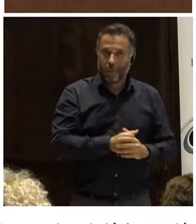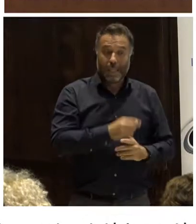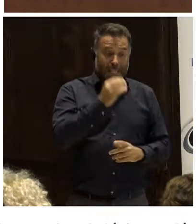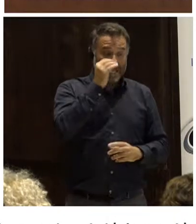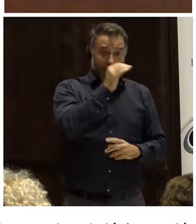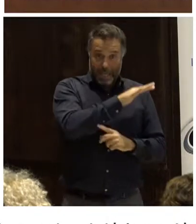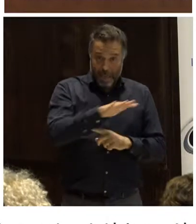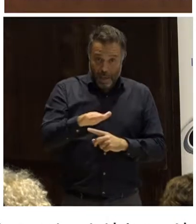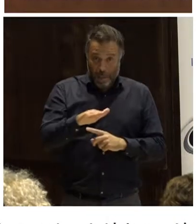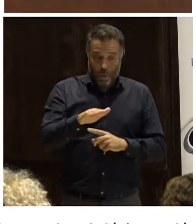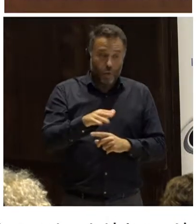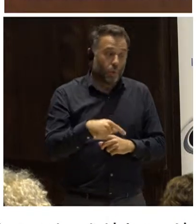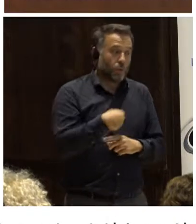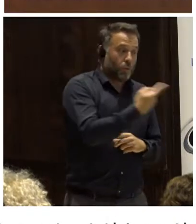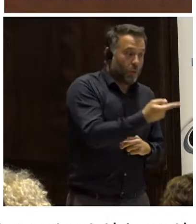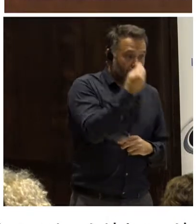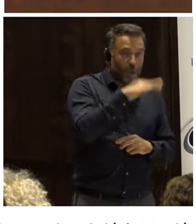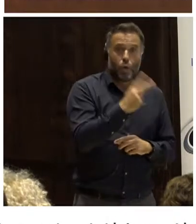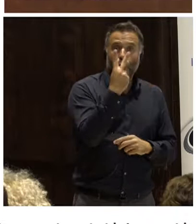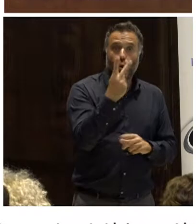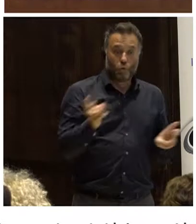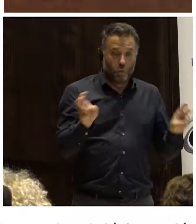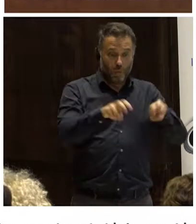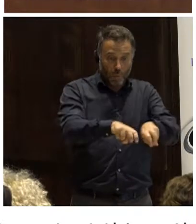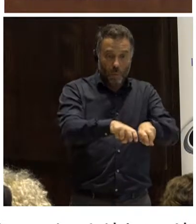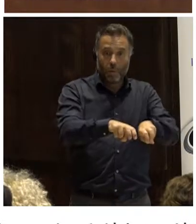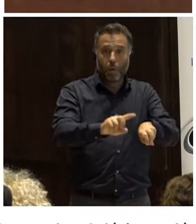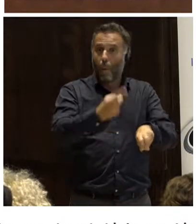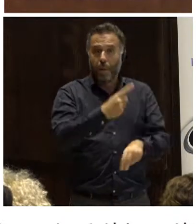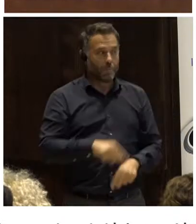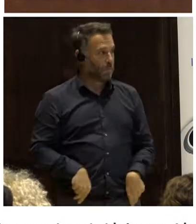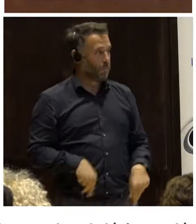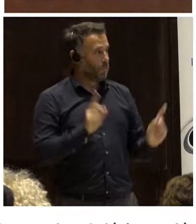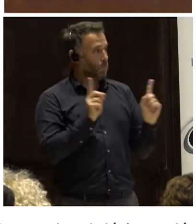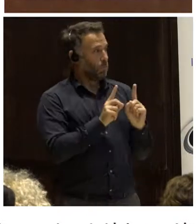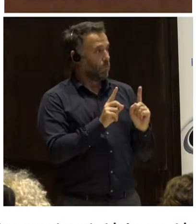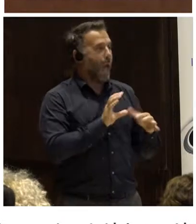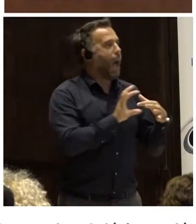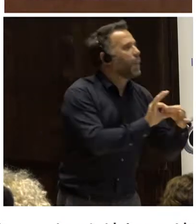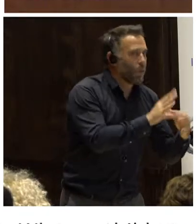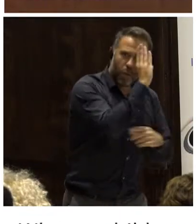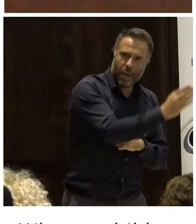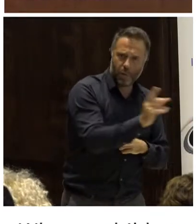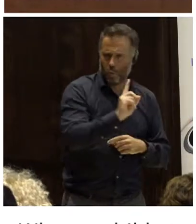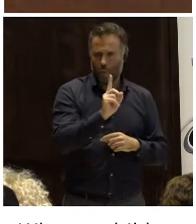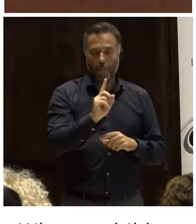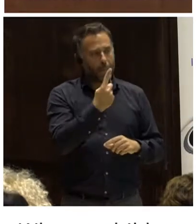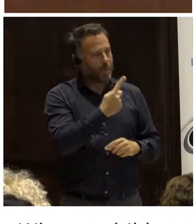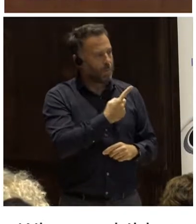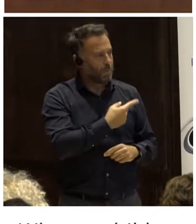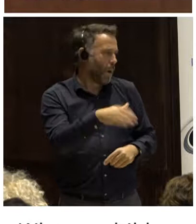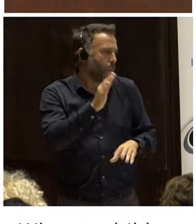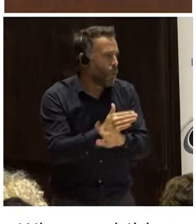thing to become friend with him, the first thing he says is, let's play